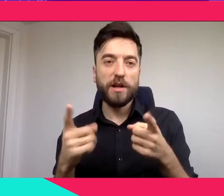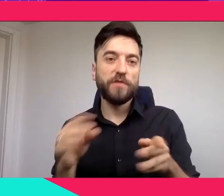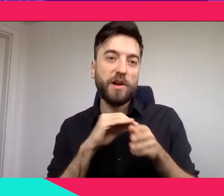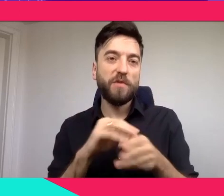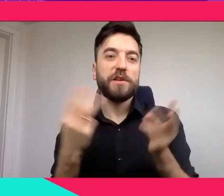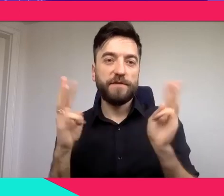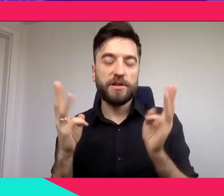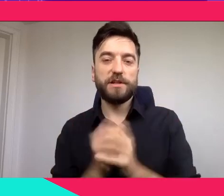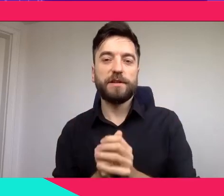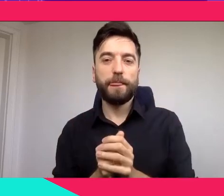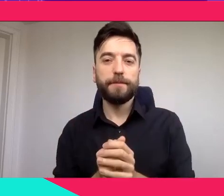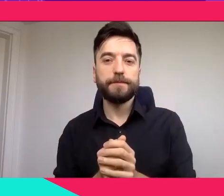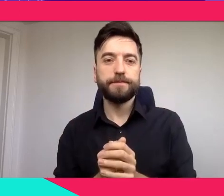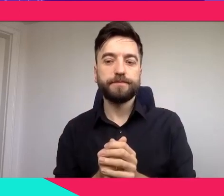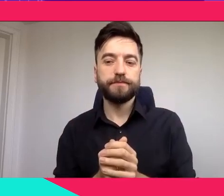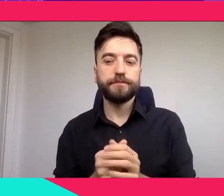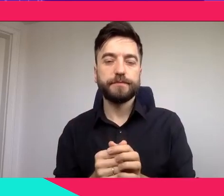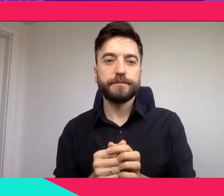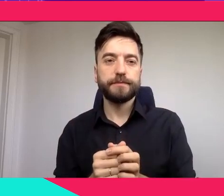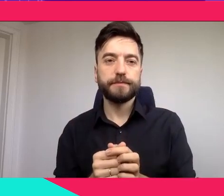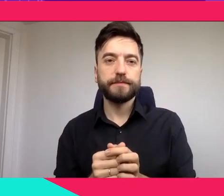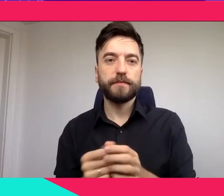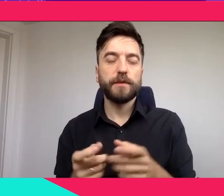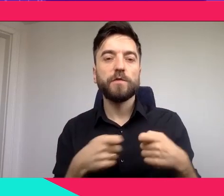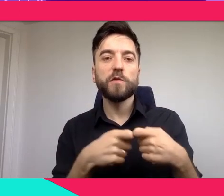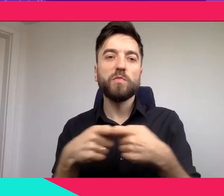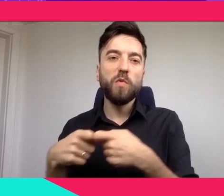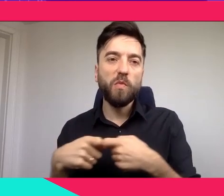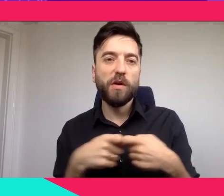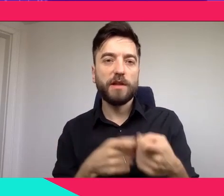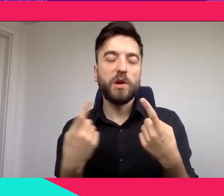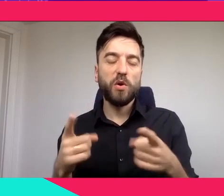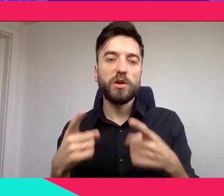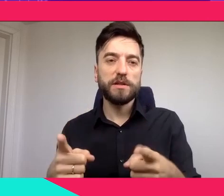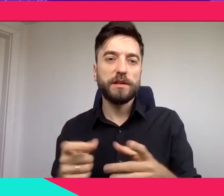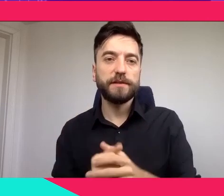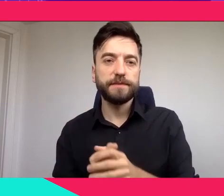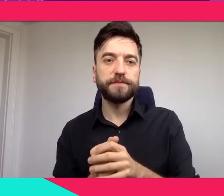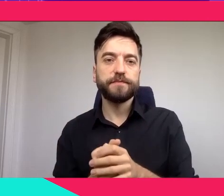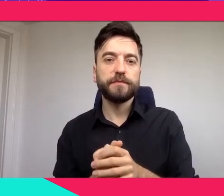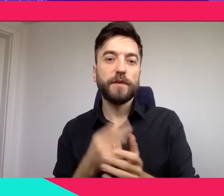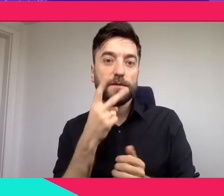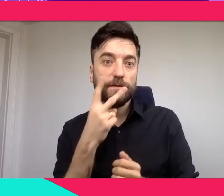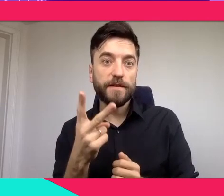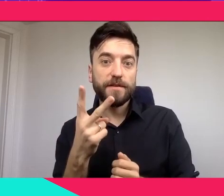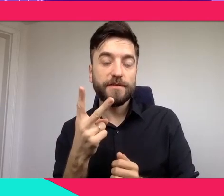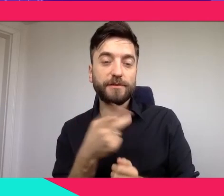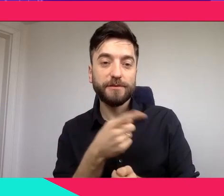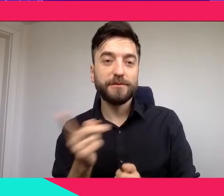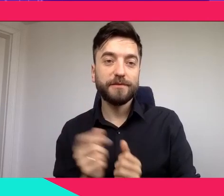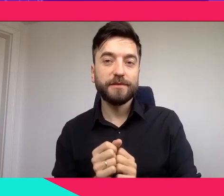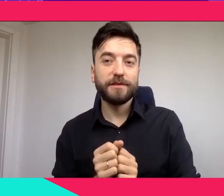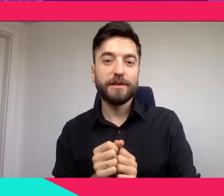organizations. As you can see, the workshop was outdoors. Luckily, the weather was good. It was in September.